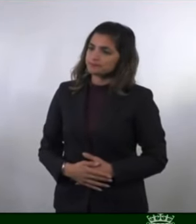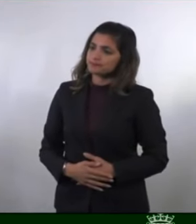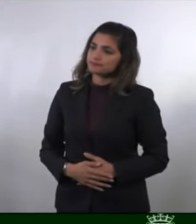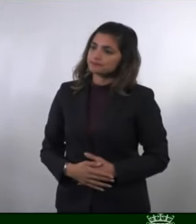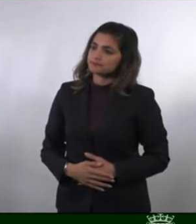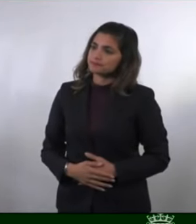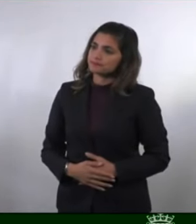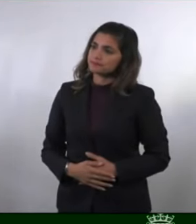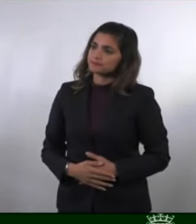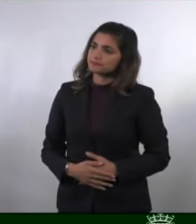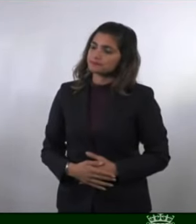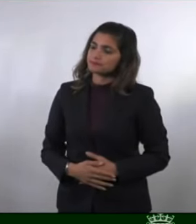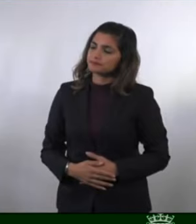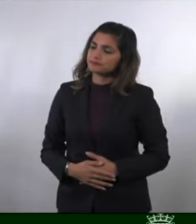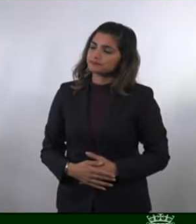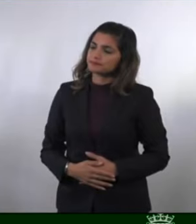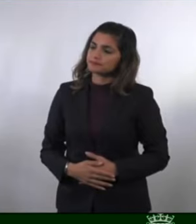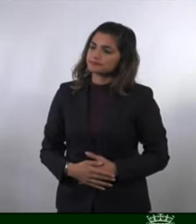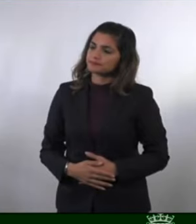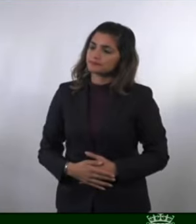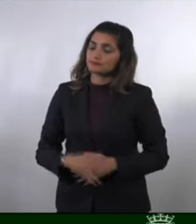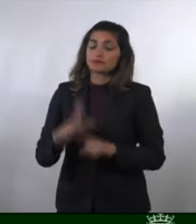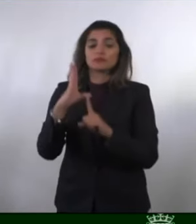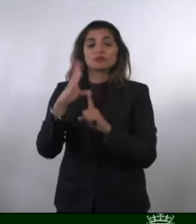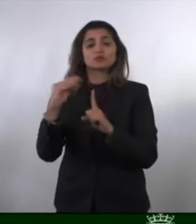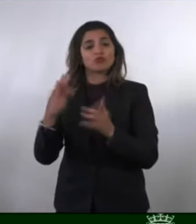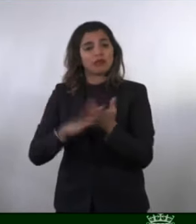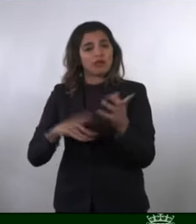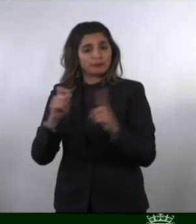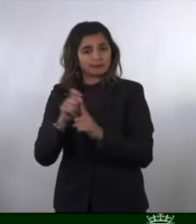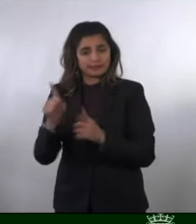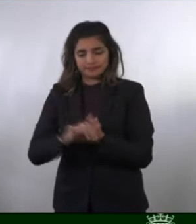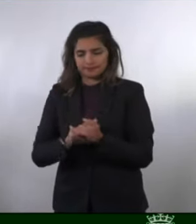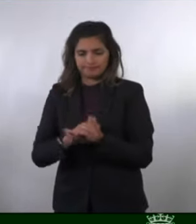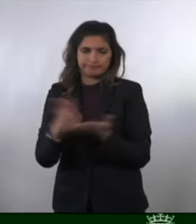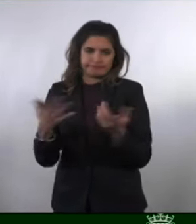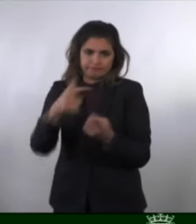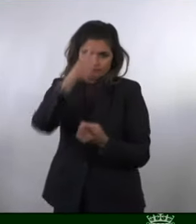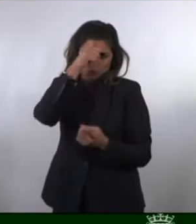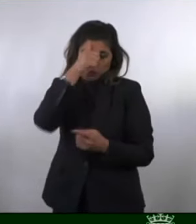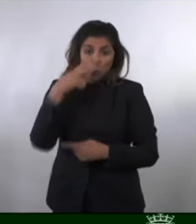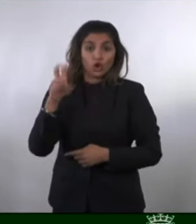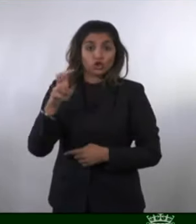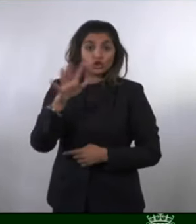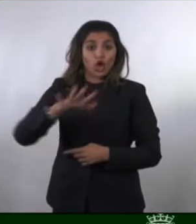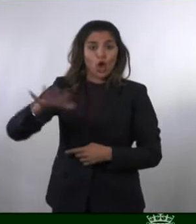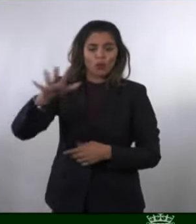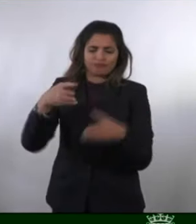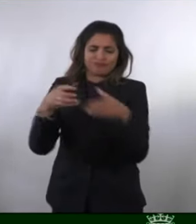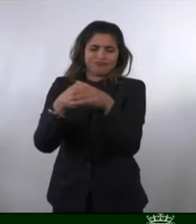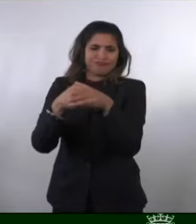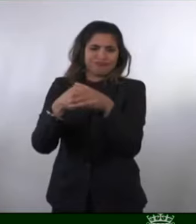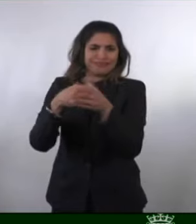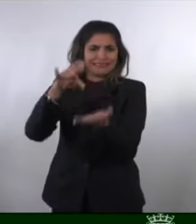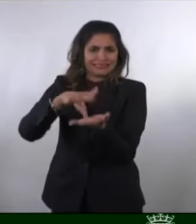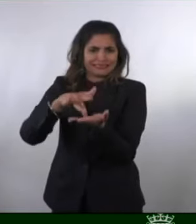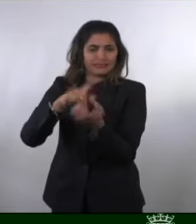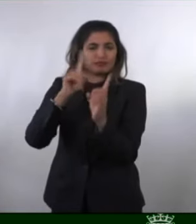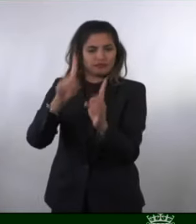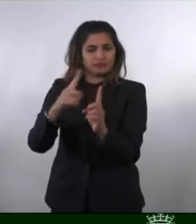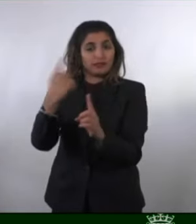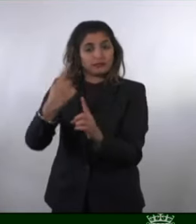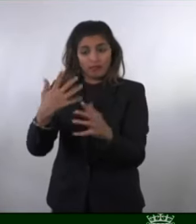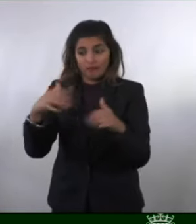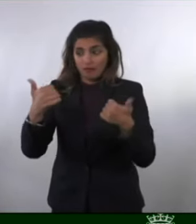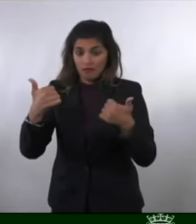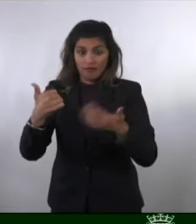Deputy Speaker, my right honourable friend will know that while Stoke-on-Trent may be a small city, it is a mighty one, and having removed itself from government attention